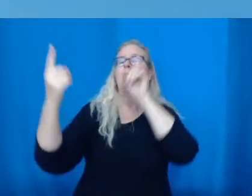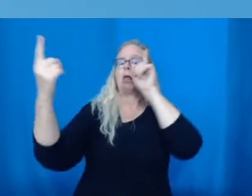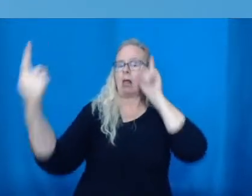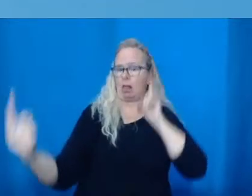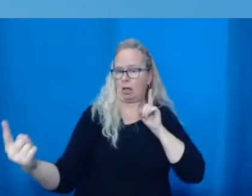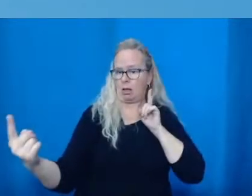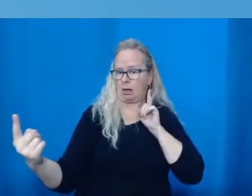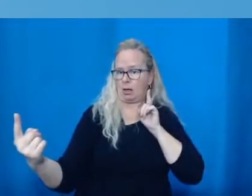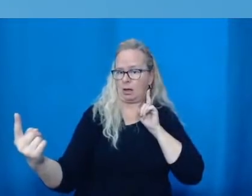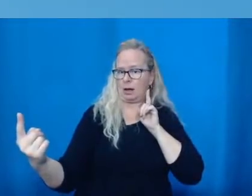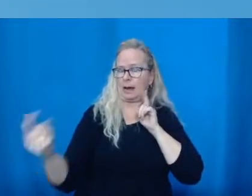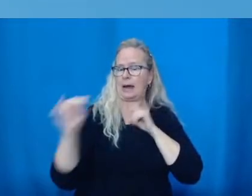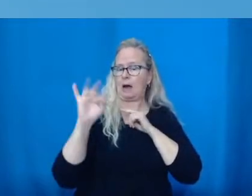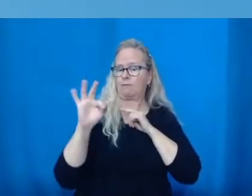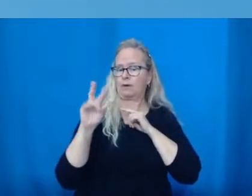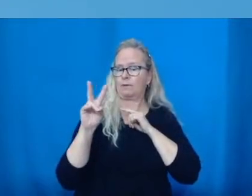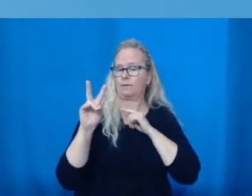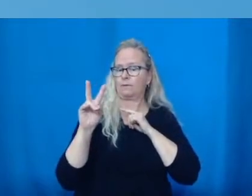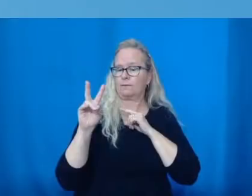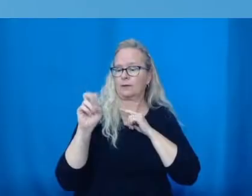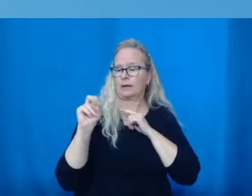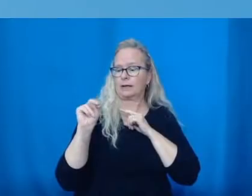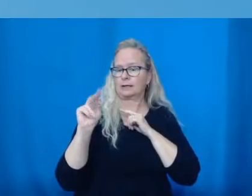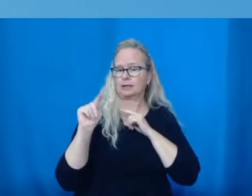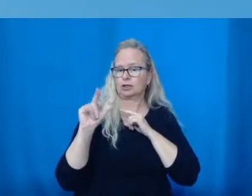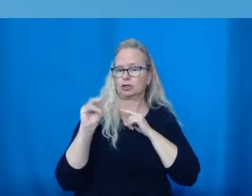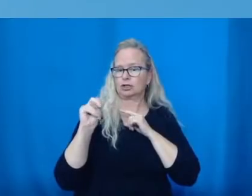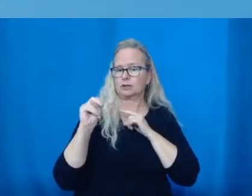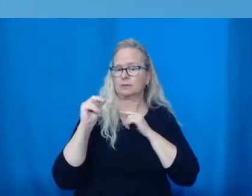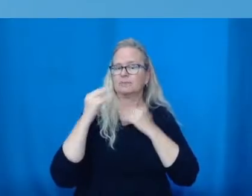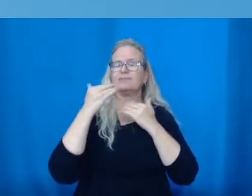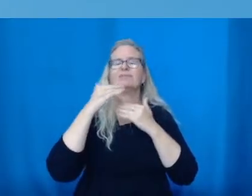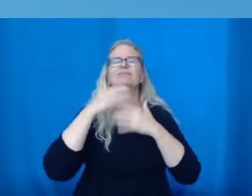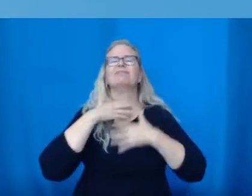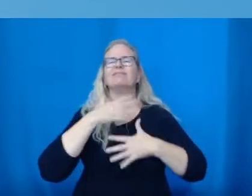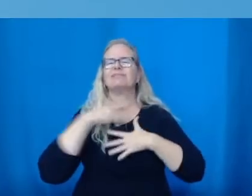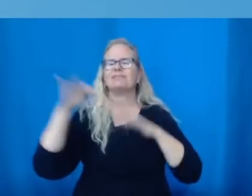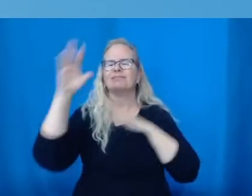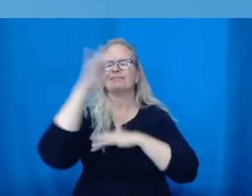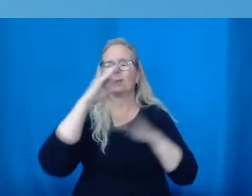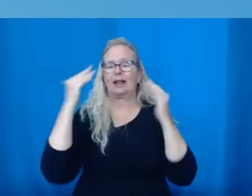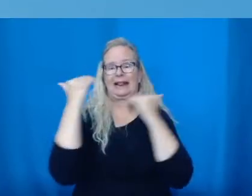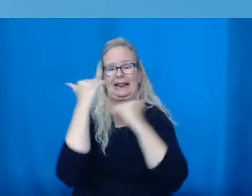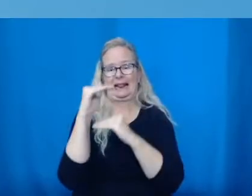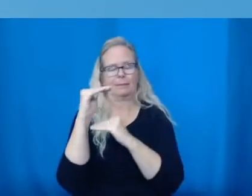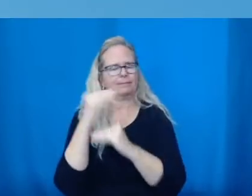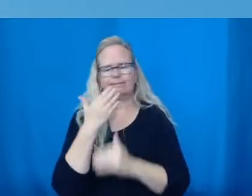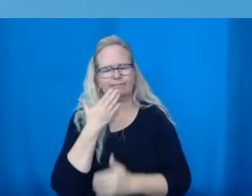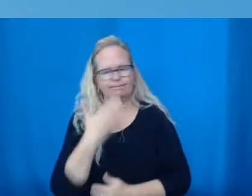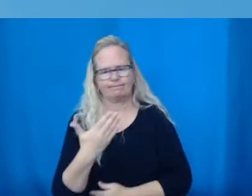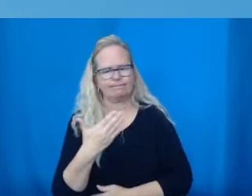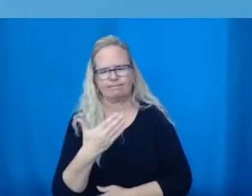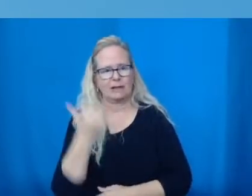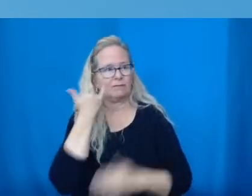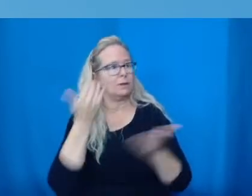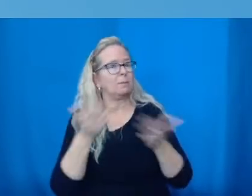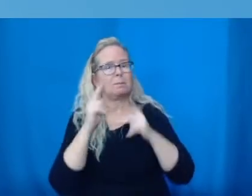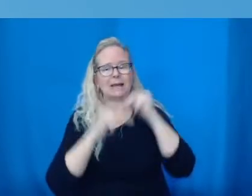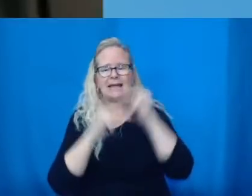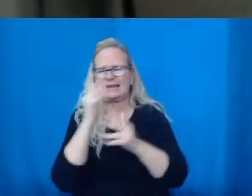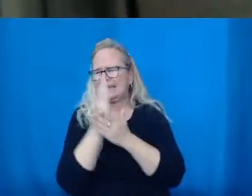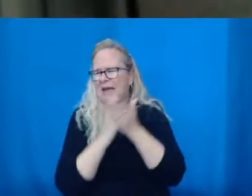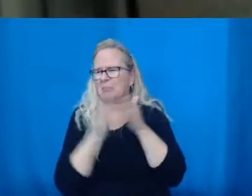if ventilation is suboptimal is something that needs to be performed by qualified professionals who understand what to look for. In Alberta, this would be